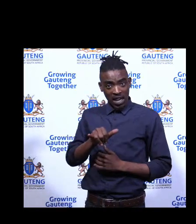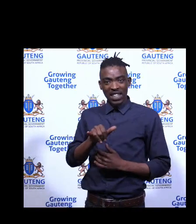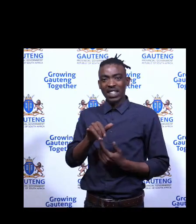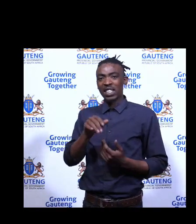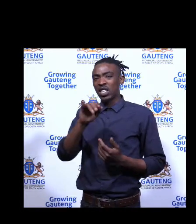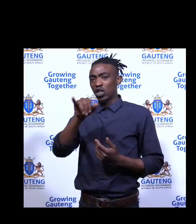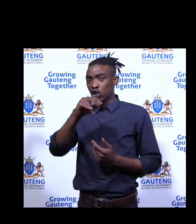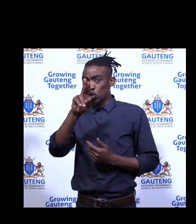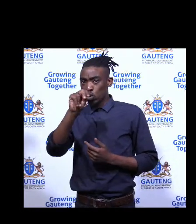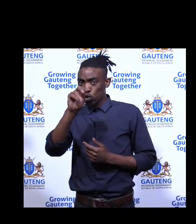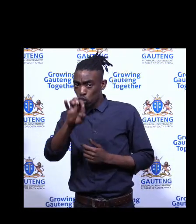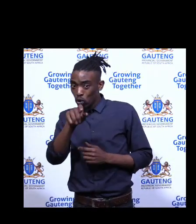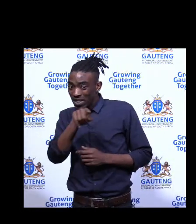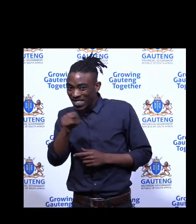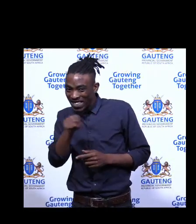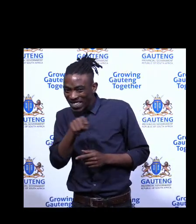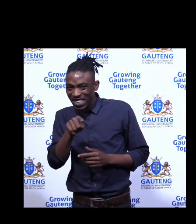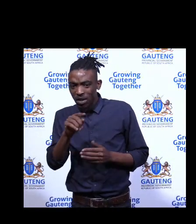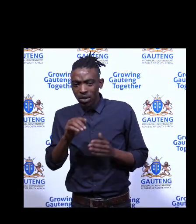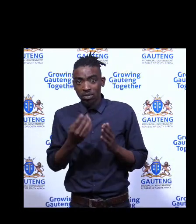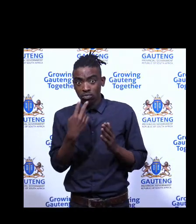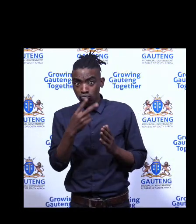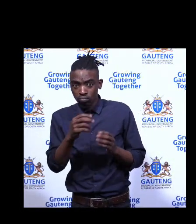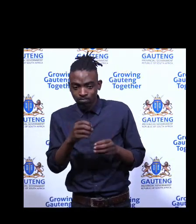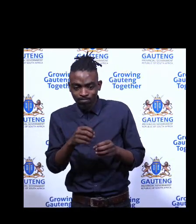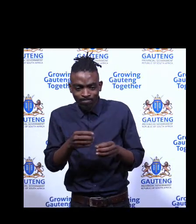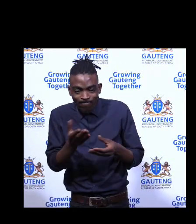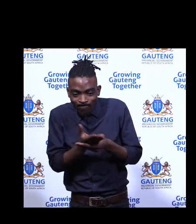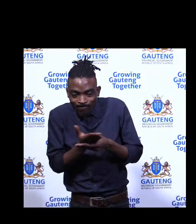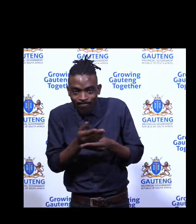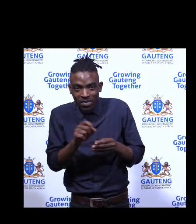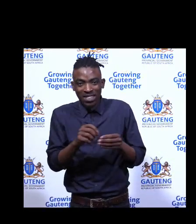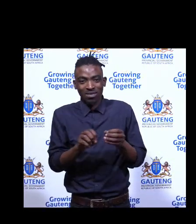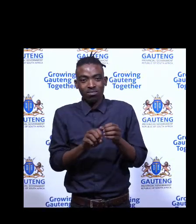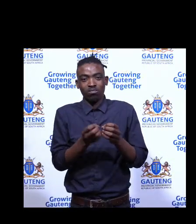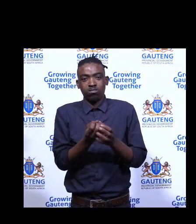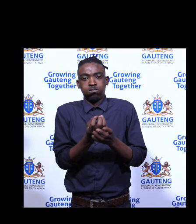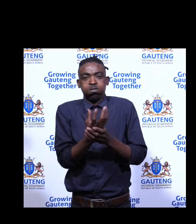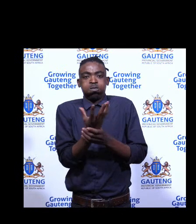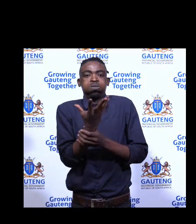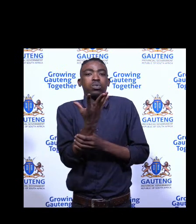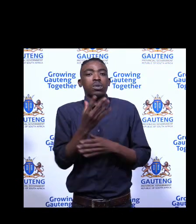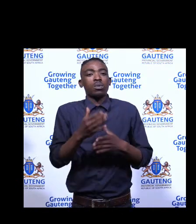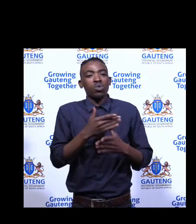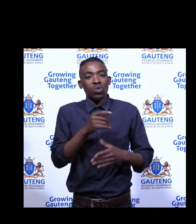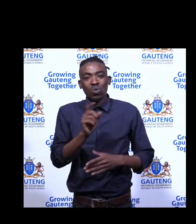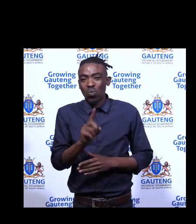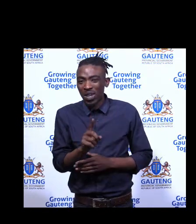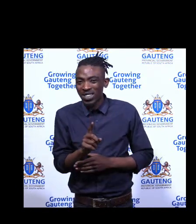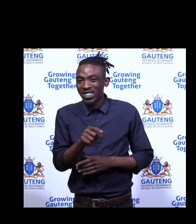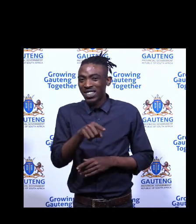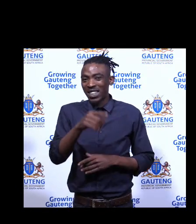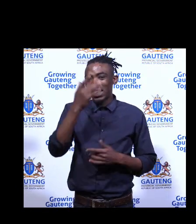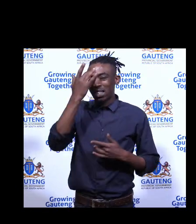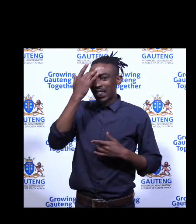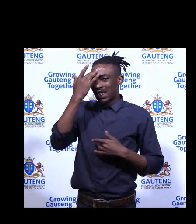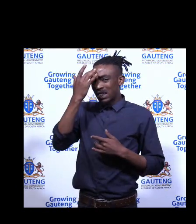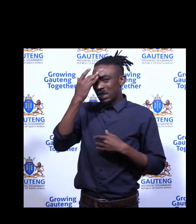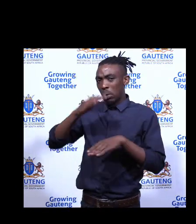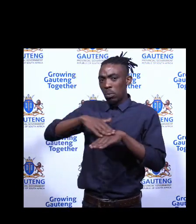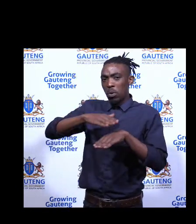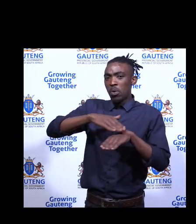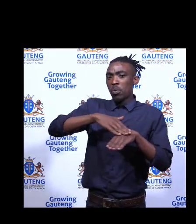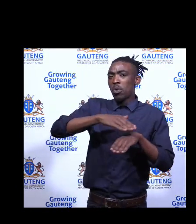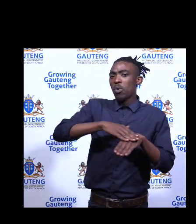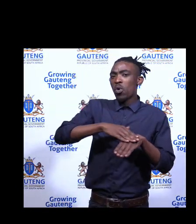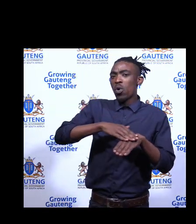had a huge surge, an increase in number of cases. In mid-July, there were quite a high number of cases, and by the second